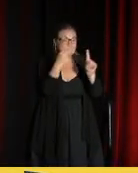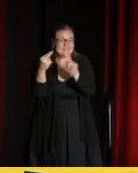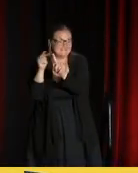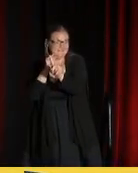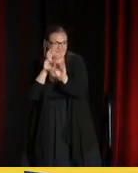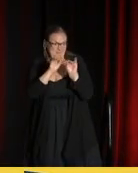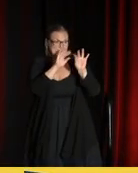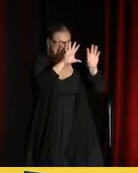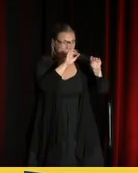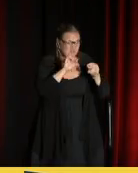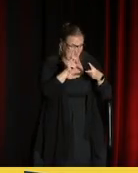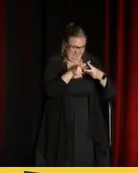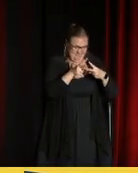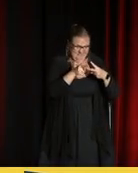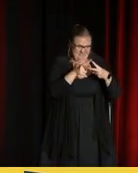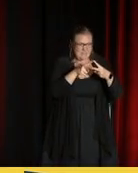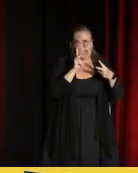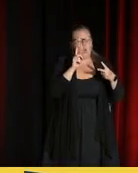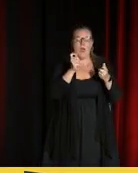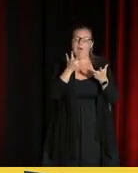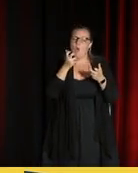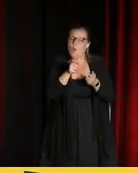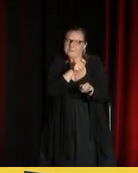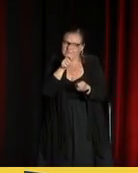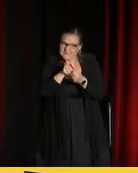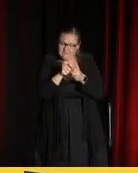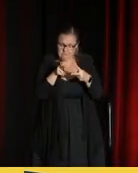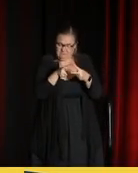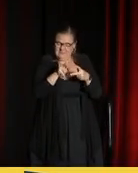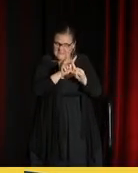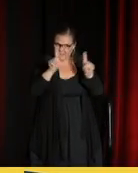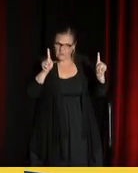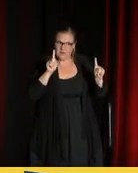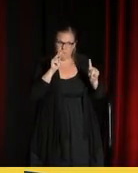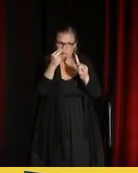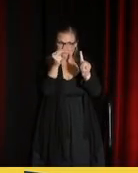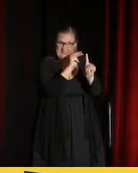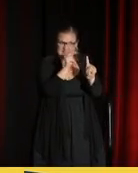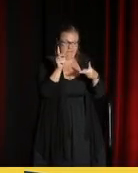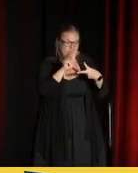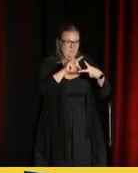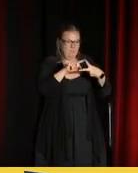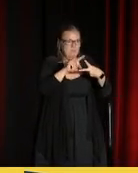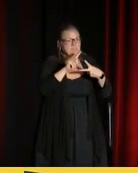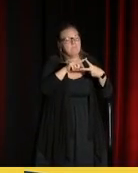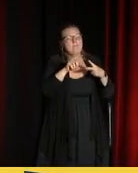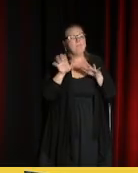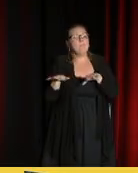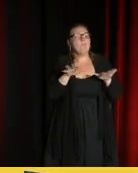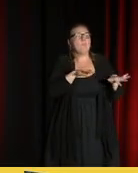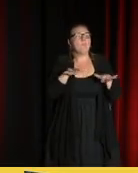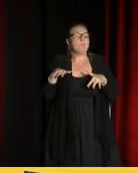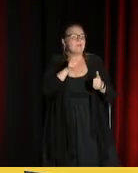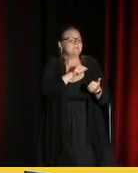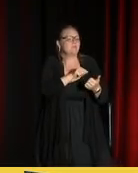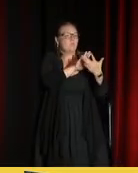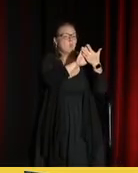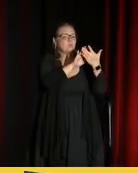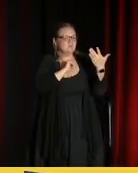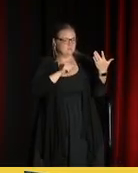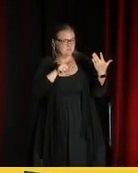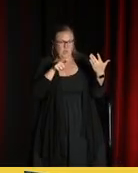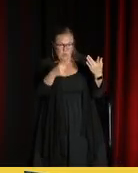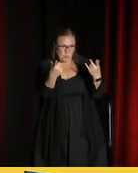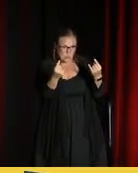I think it's really important to be precise about these because they're different. The first is the passive approach. This is where I'm not asking you to